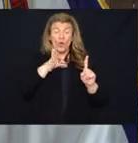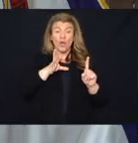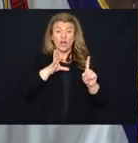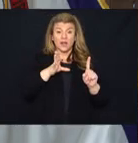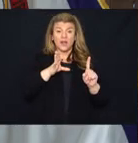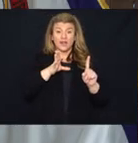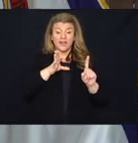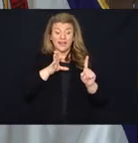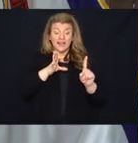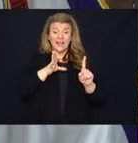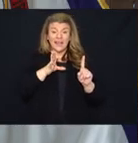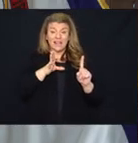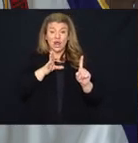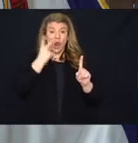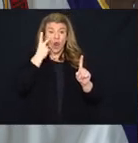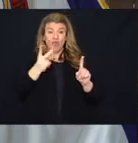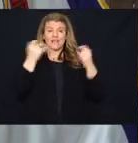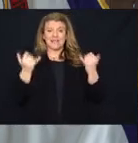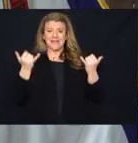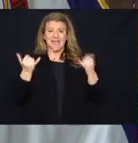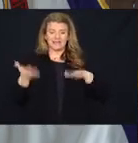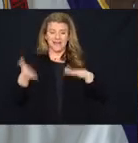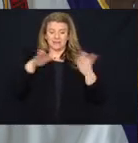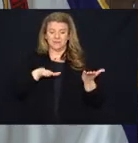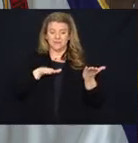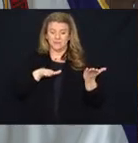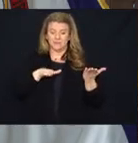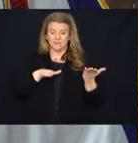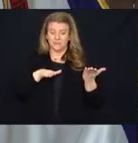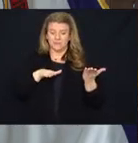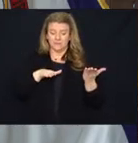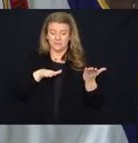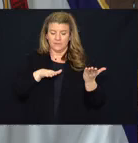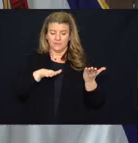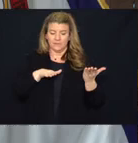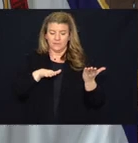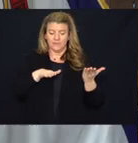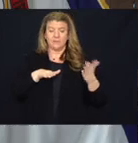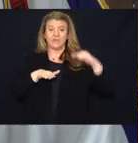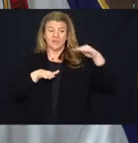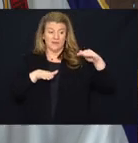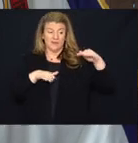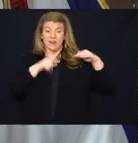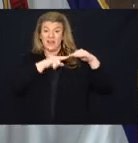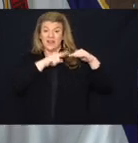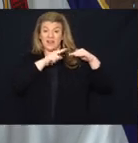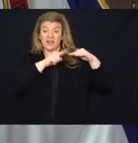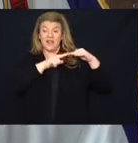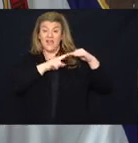take today's deaths and say, we had them all boosted,